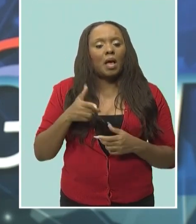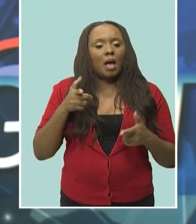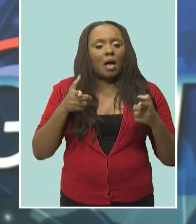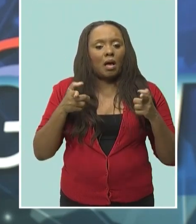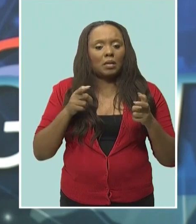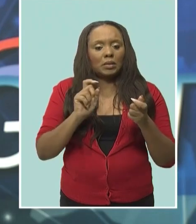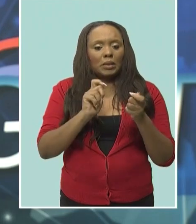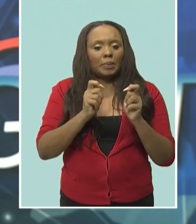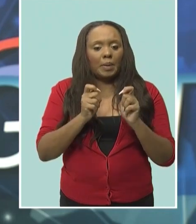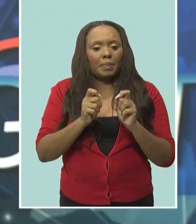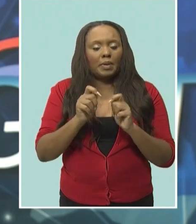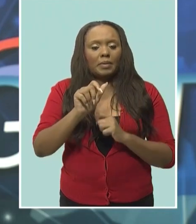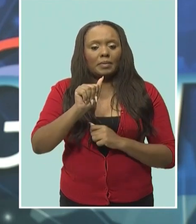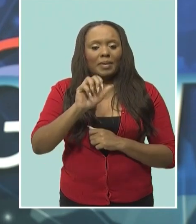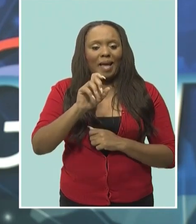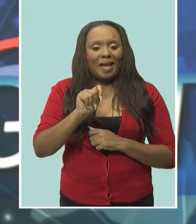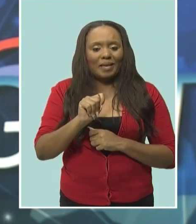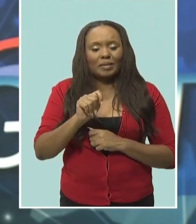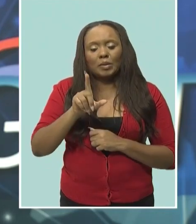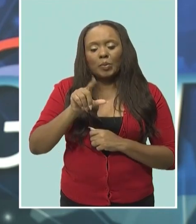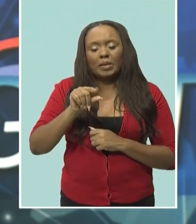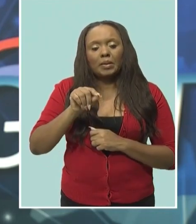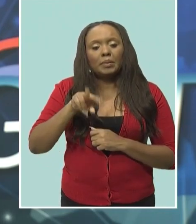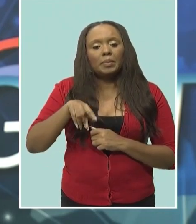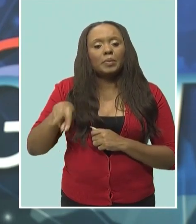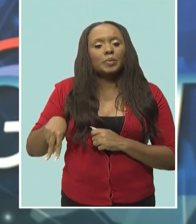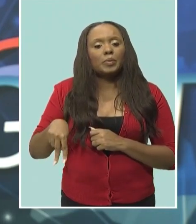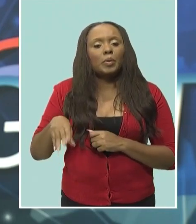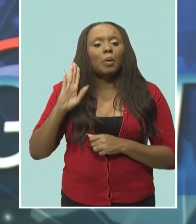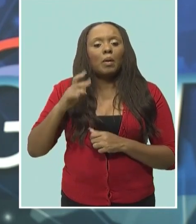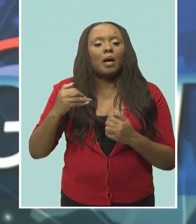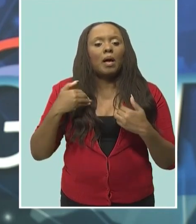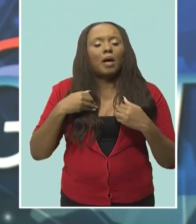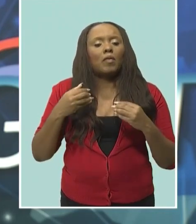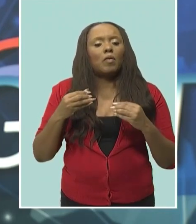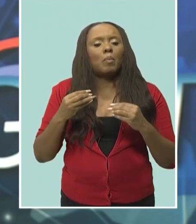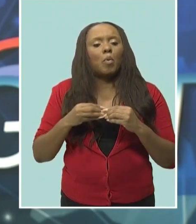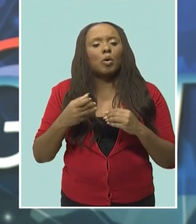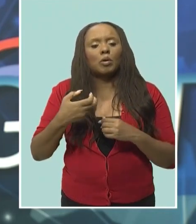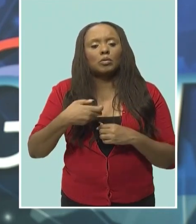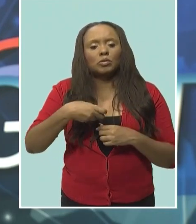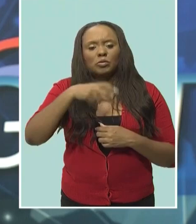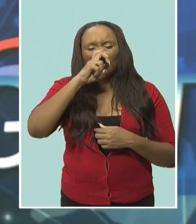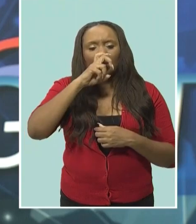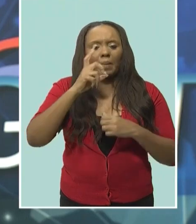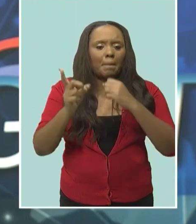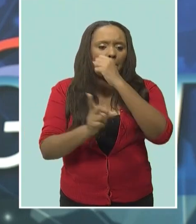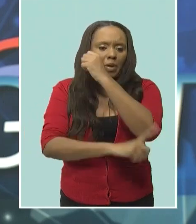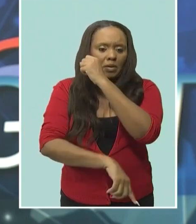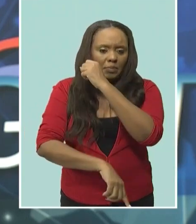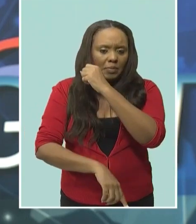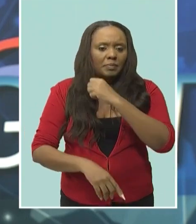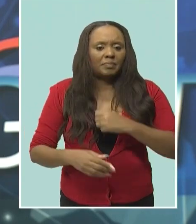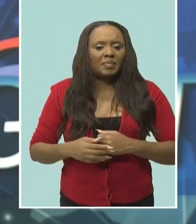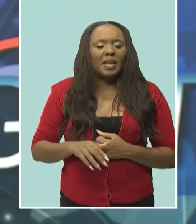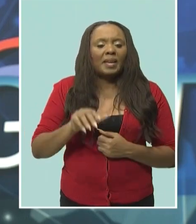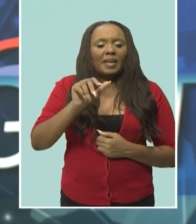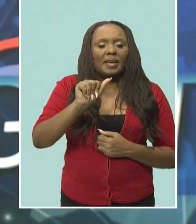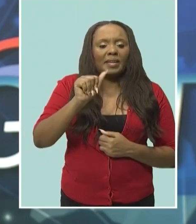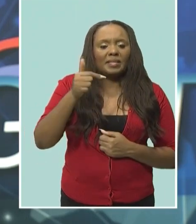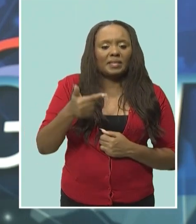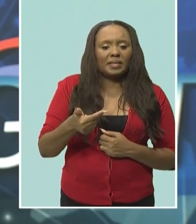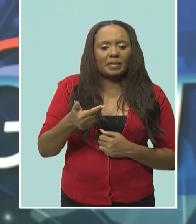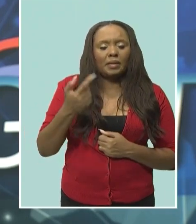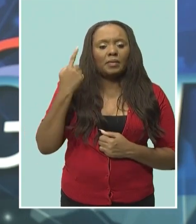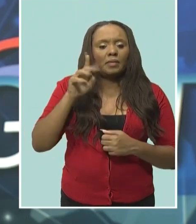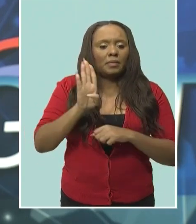2022 will result in stiffer fines and harsher penalties for those engaging in criminal activity with a firearm. Attorney General of Barbados Dale